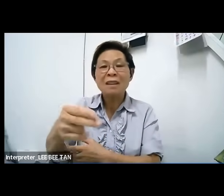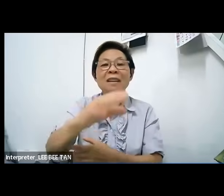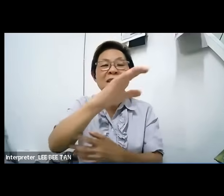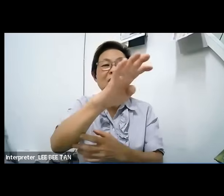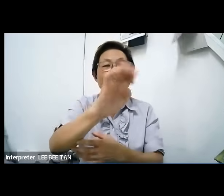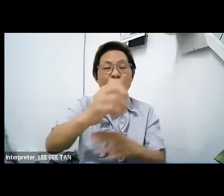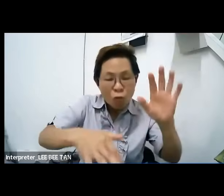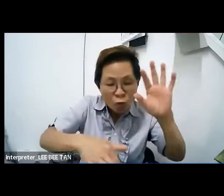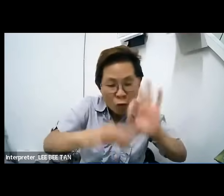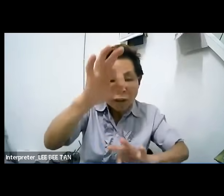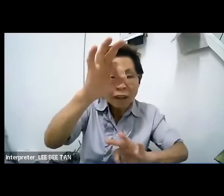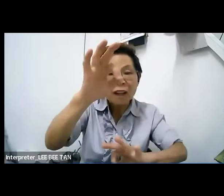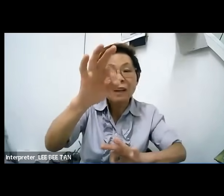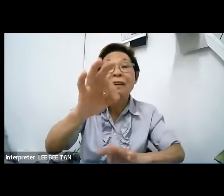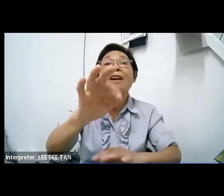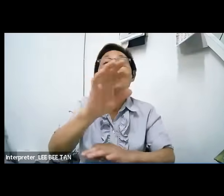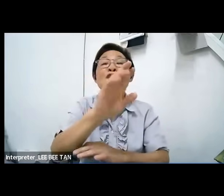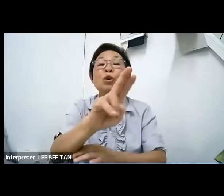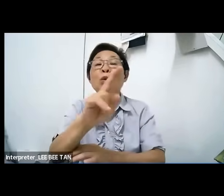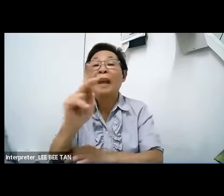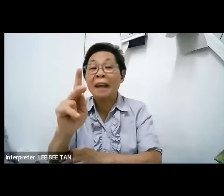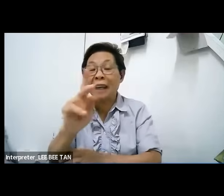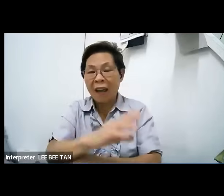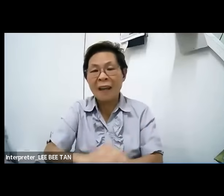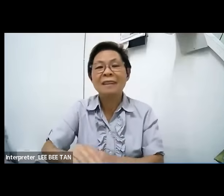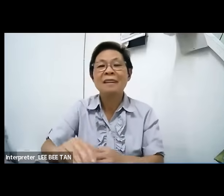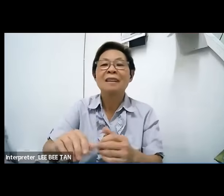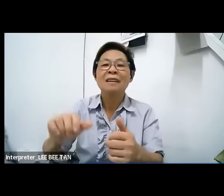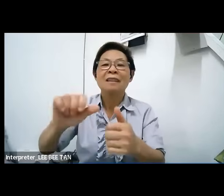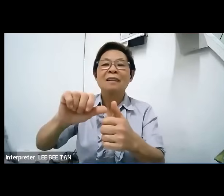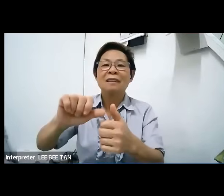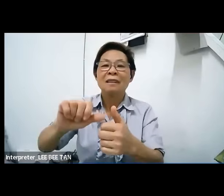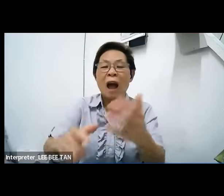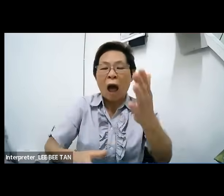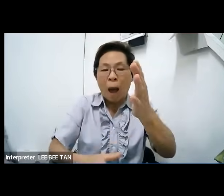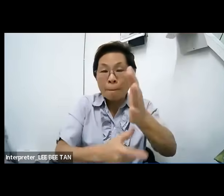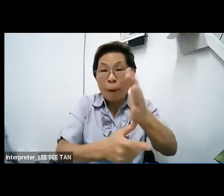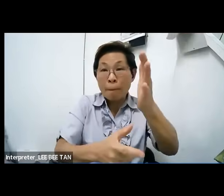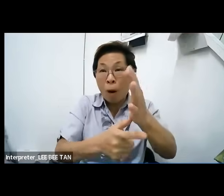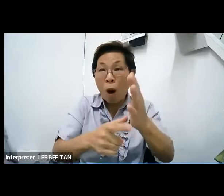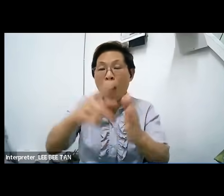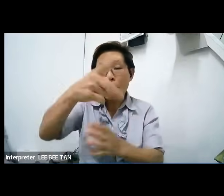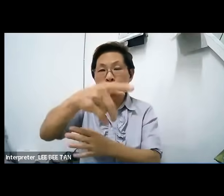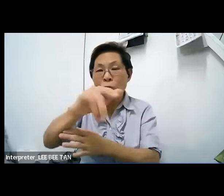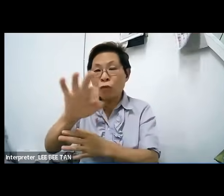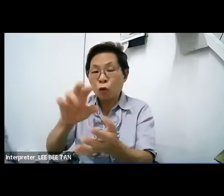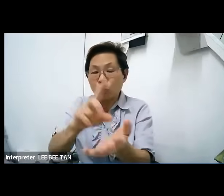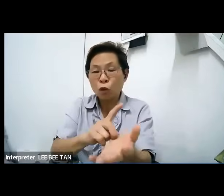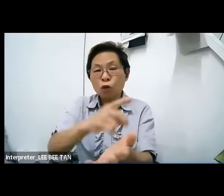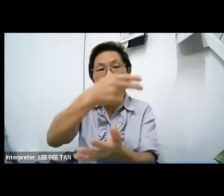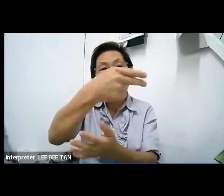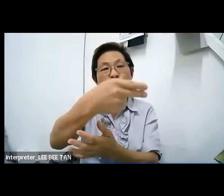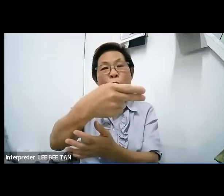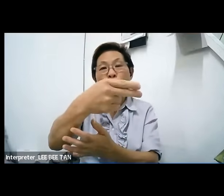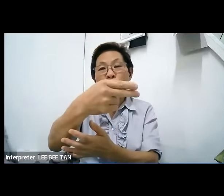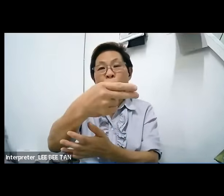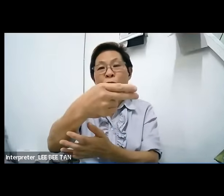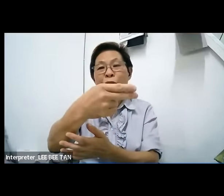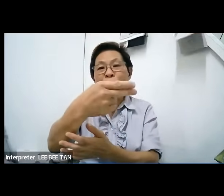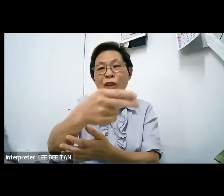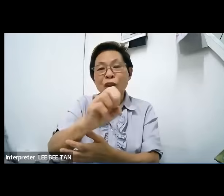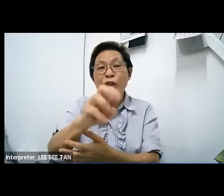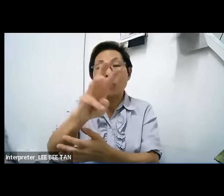Group, UK. And Associate Professor Dr. Hui Min Lo, School of